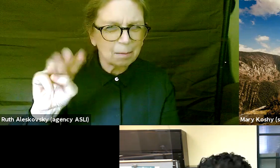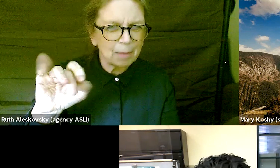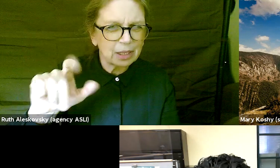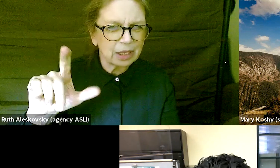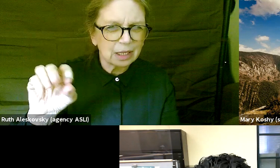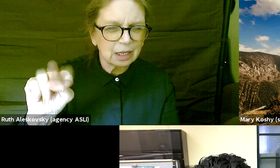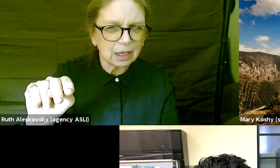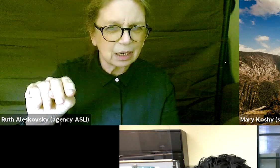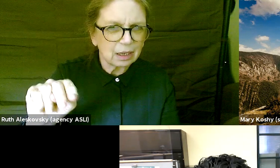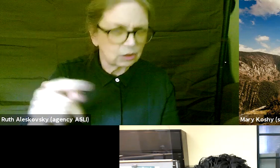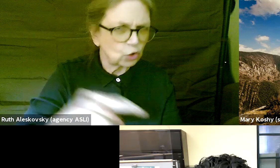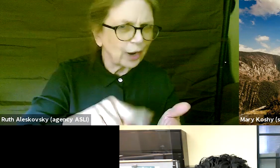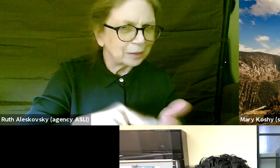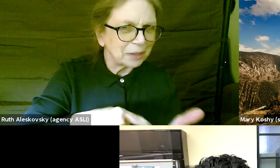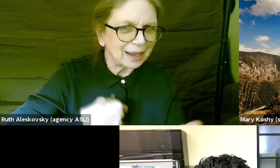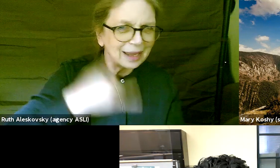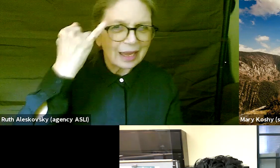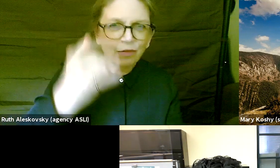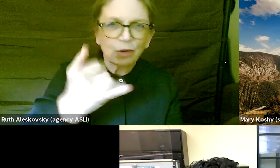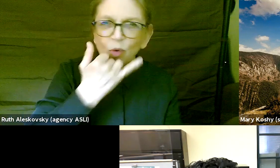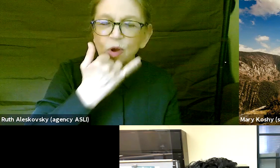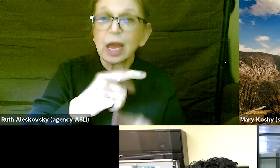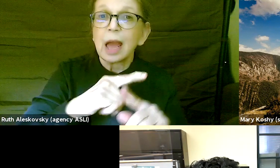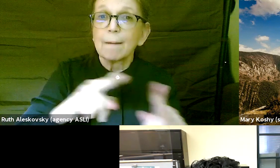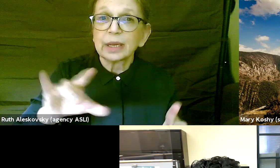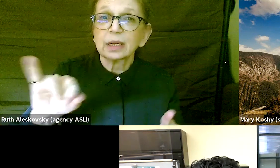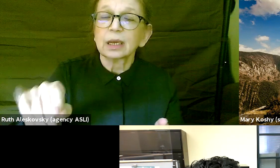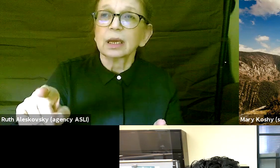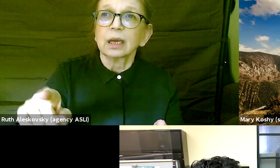wrong, somebody, doses given out as a whole.